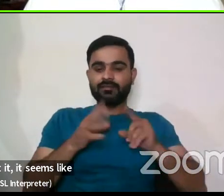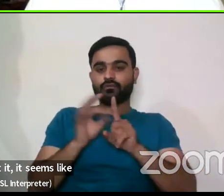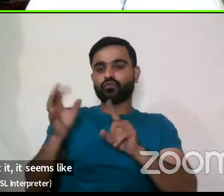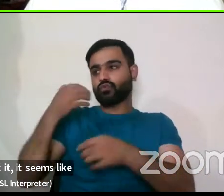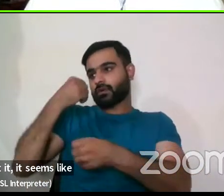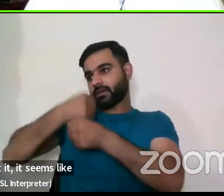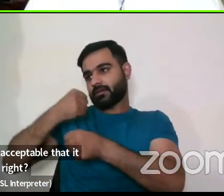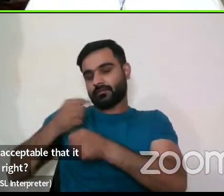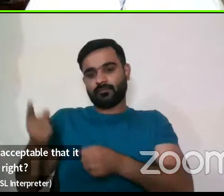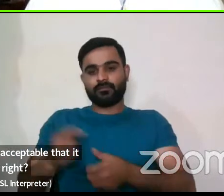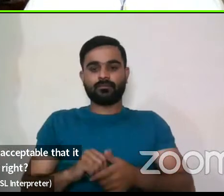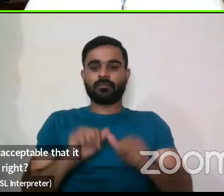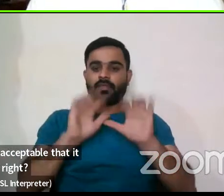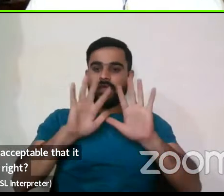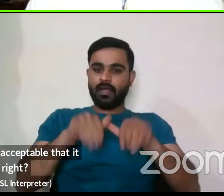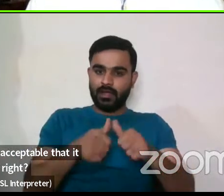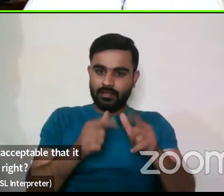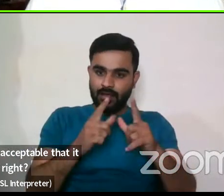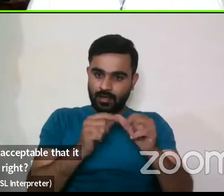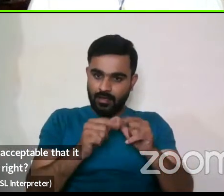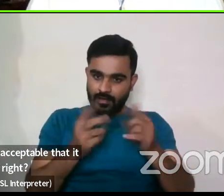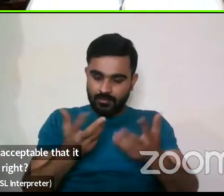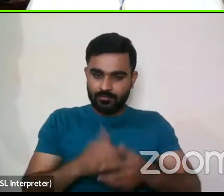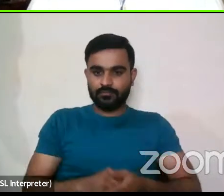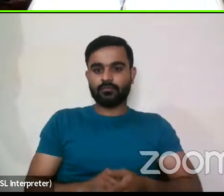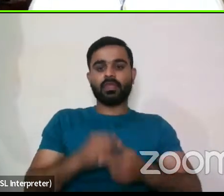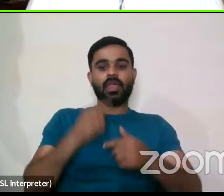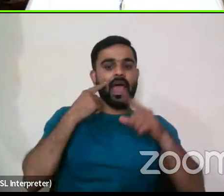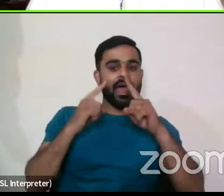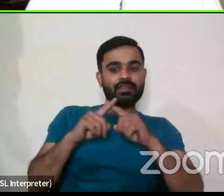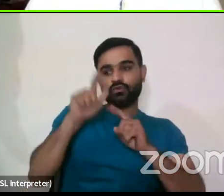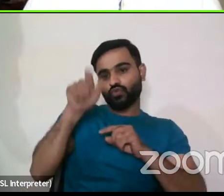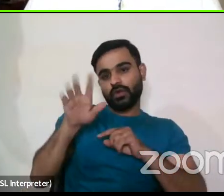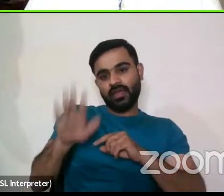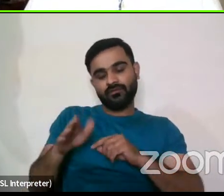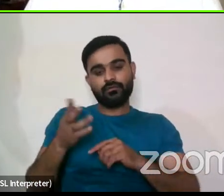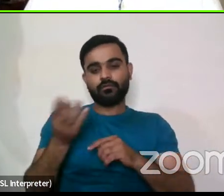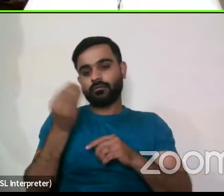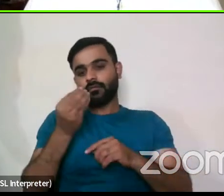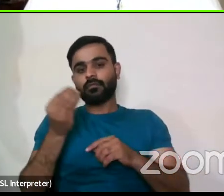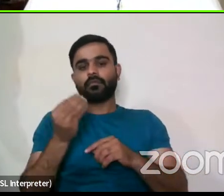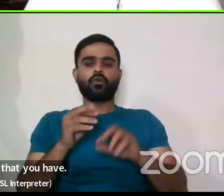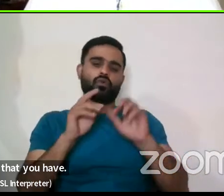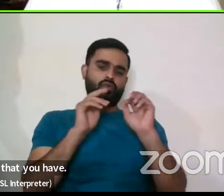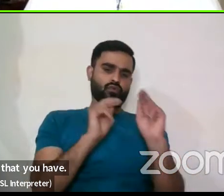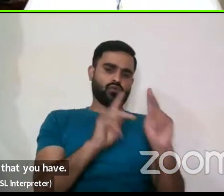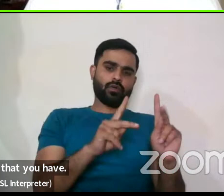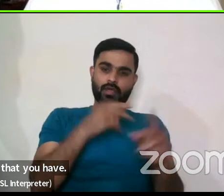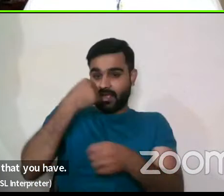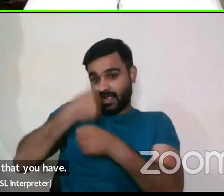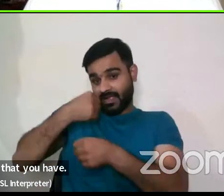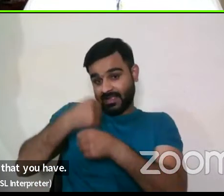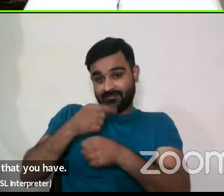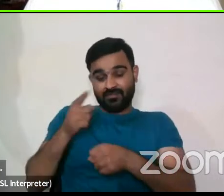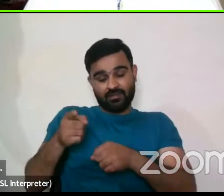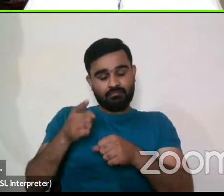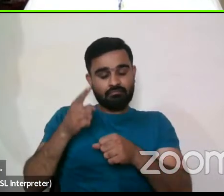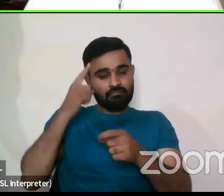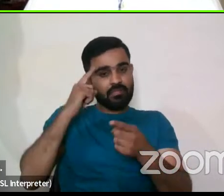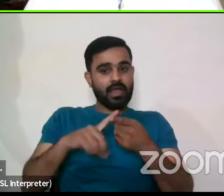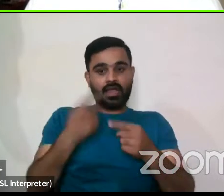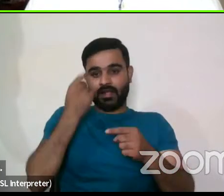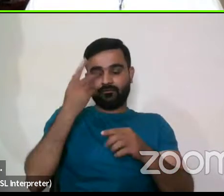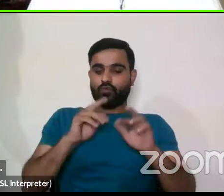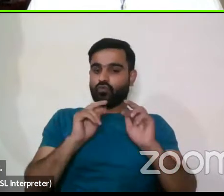government, right? Your Aadhaar data or every other ID that you have. Somehow we are okay if government has it, but we are